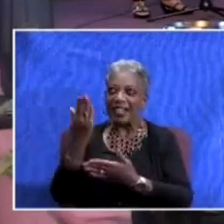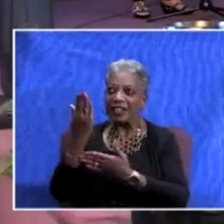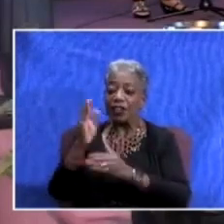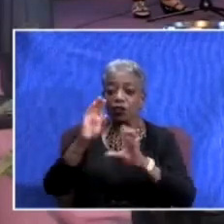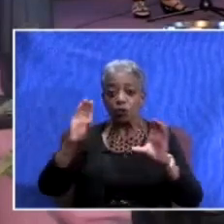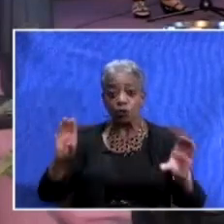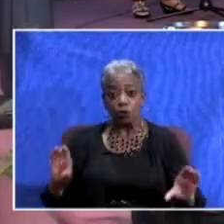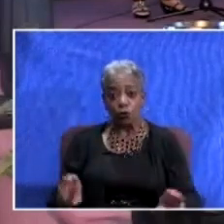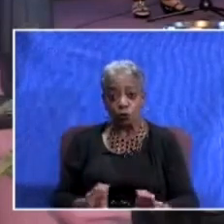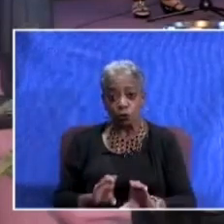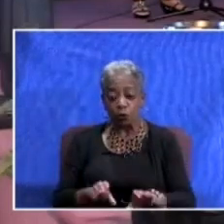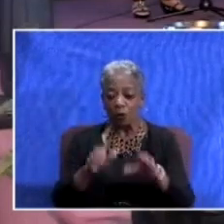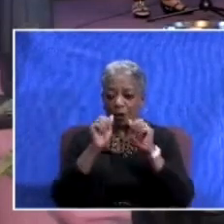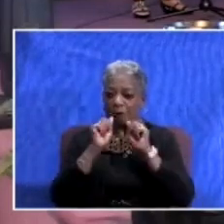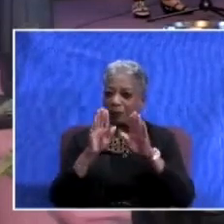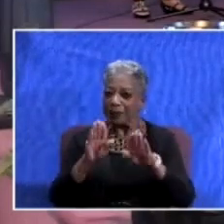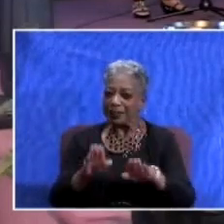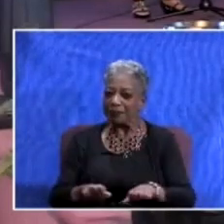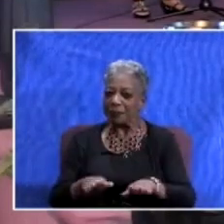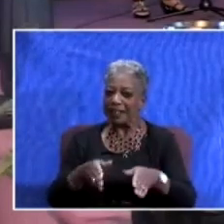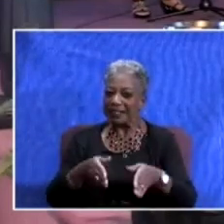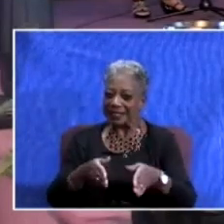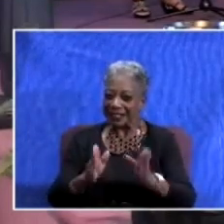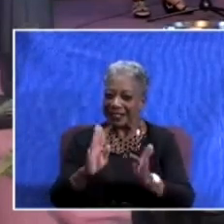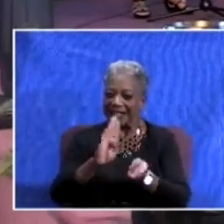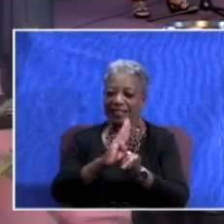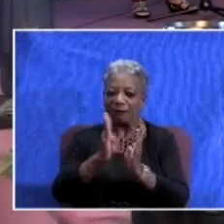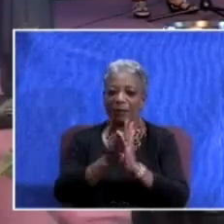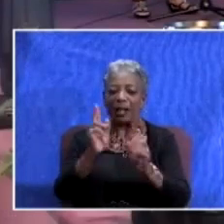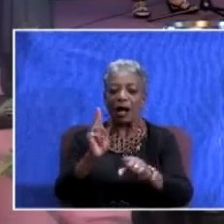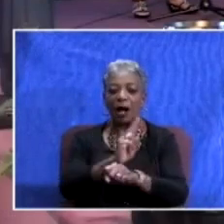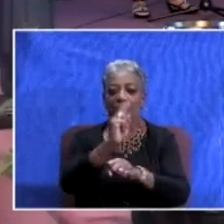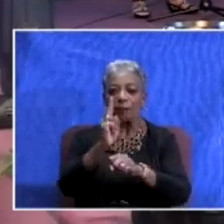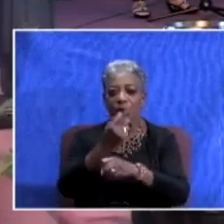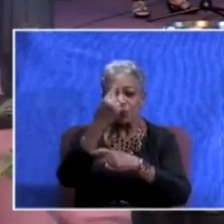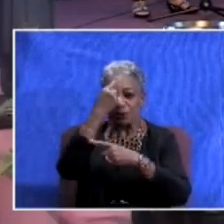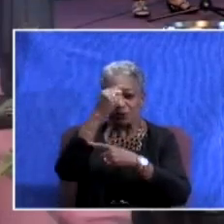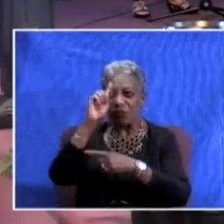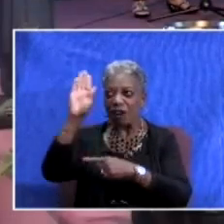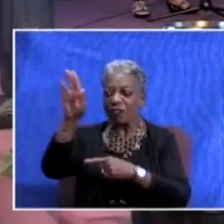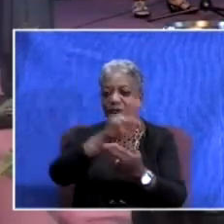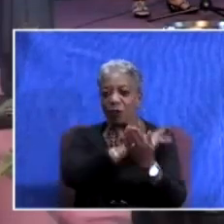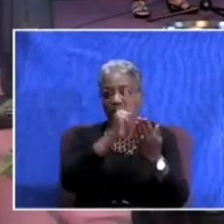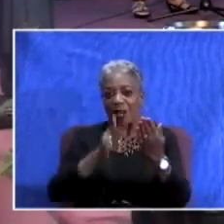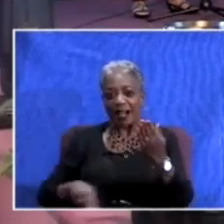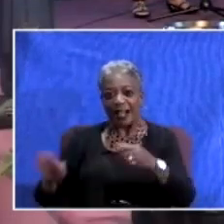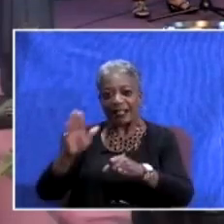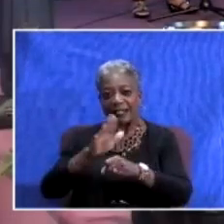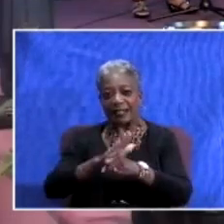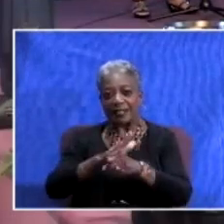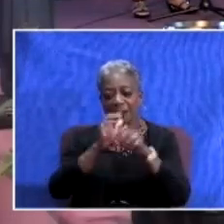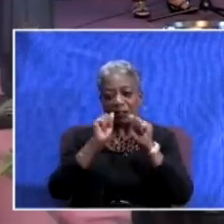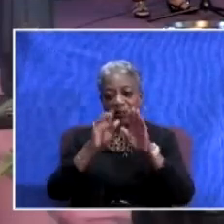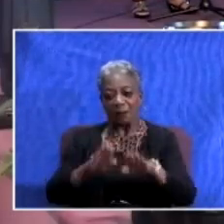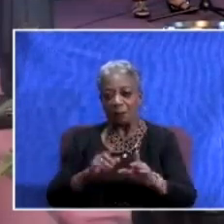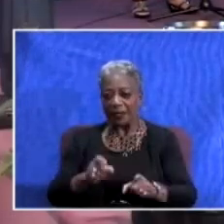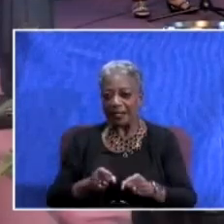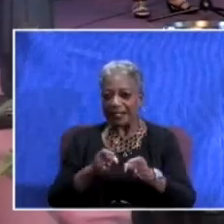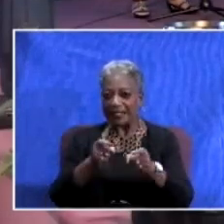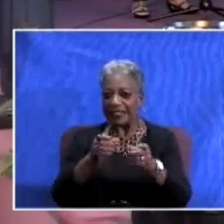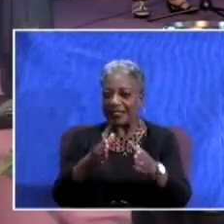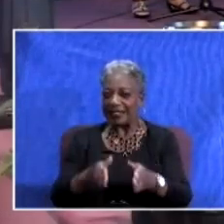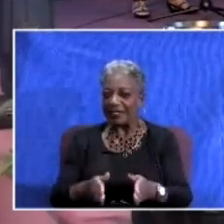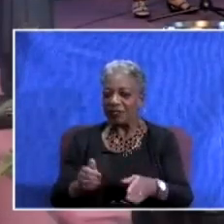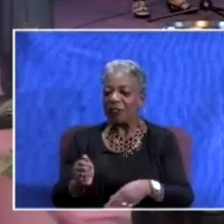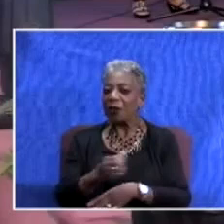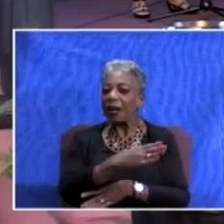would be used for the advancement of your kingdom's agenda. Father, we're asking that you would bless the giver and the gift. Bless those who have